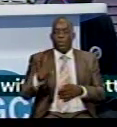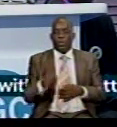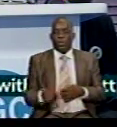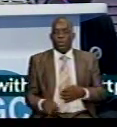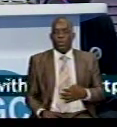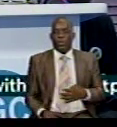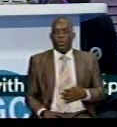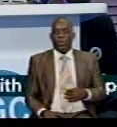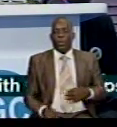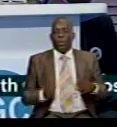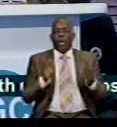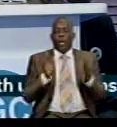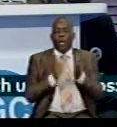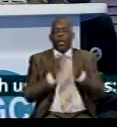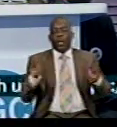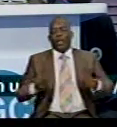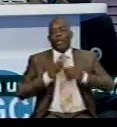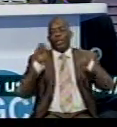Hallelujah!